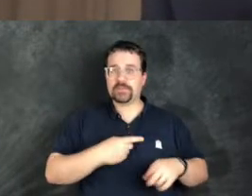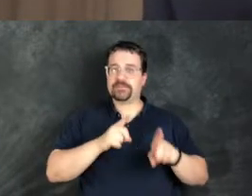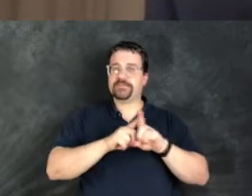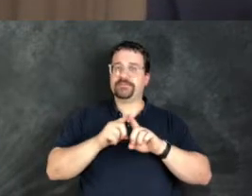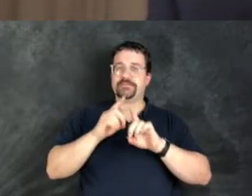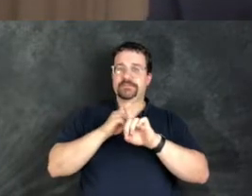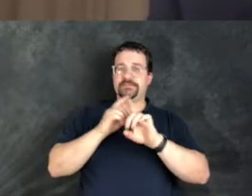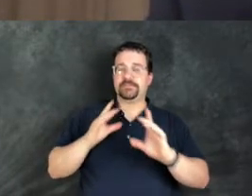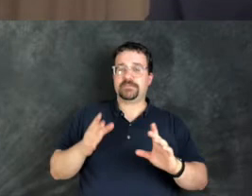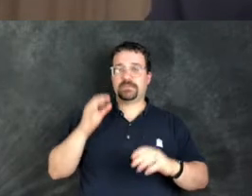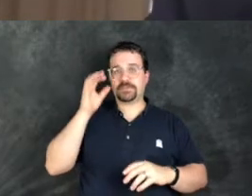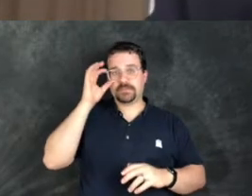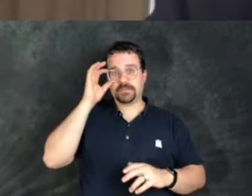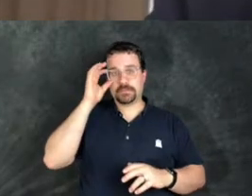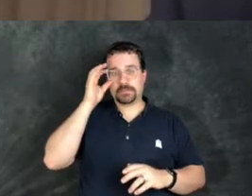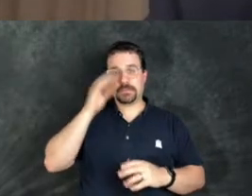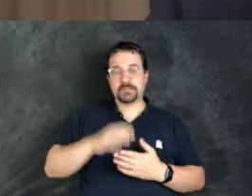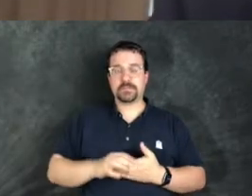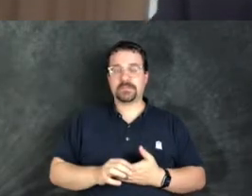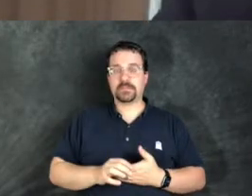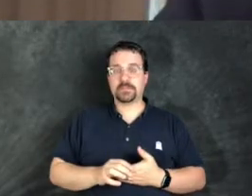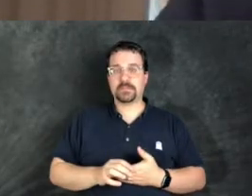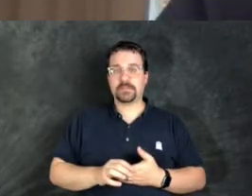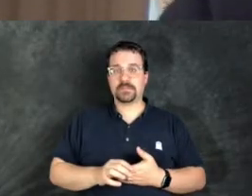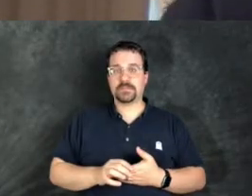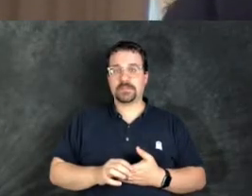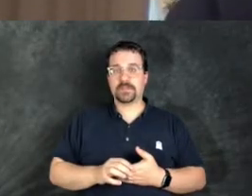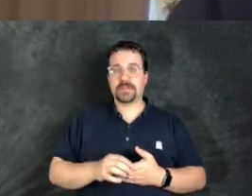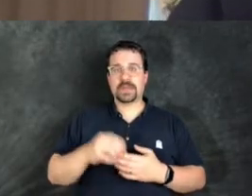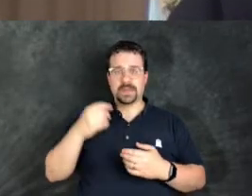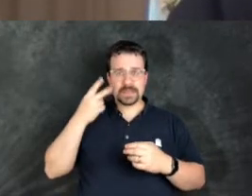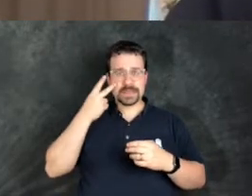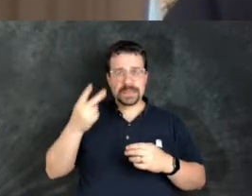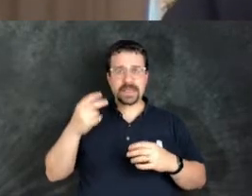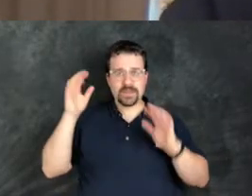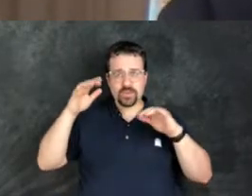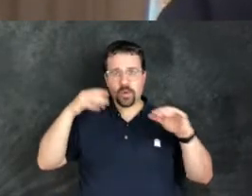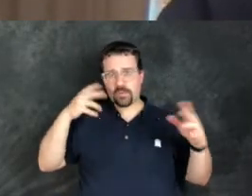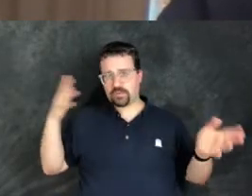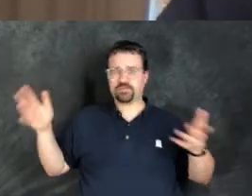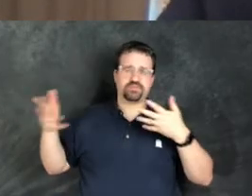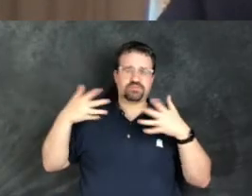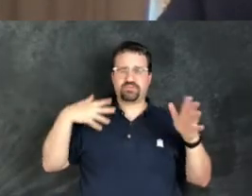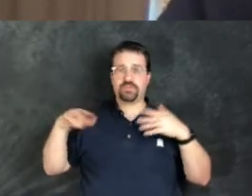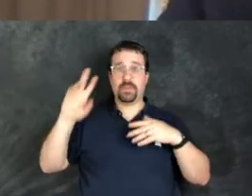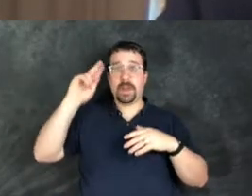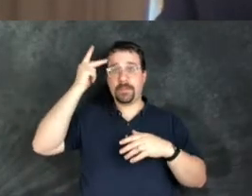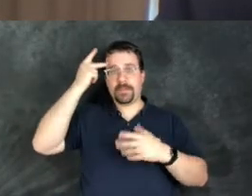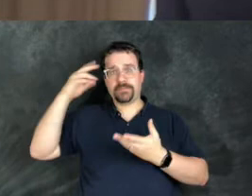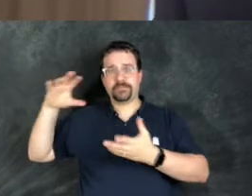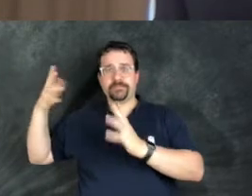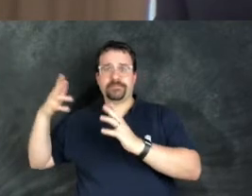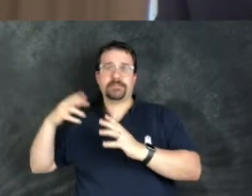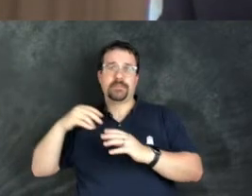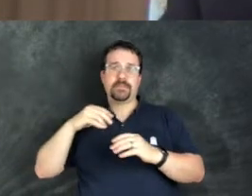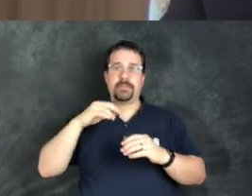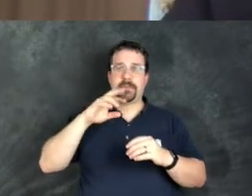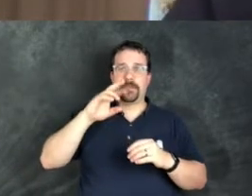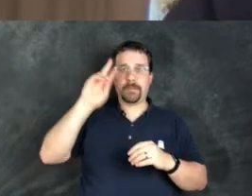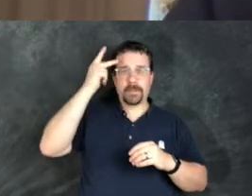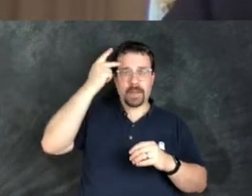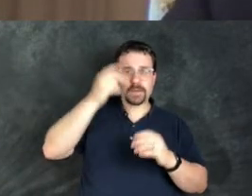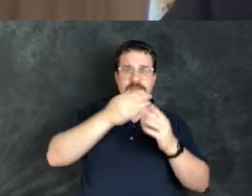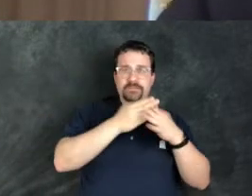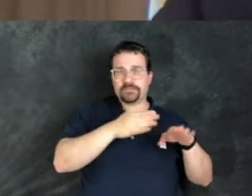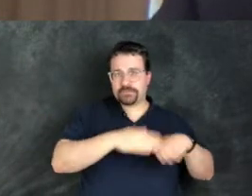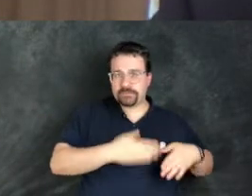like the disciples. And look at the storms that batter us today. Political unrest and partisan